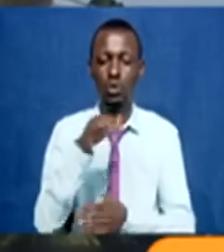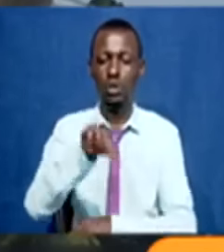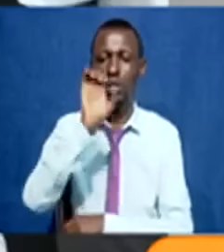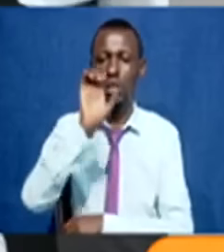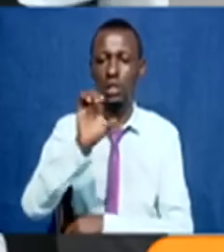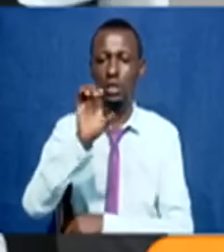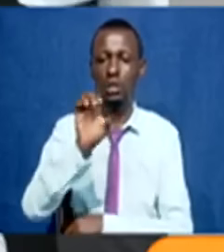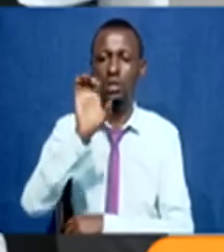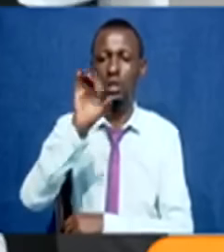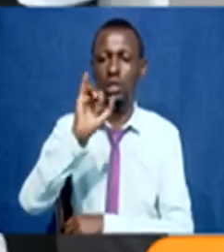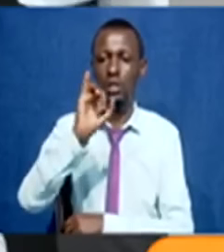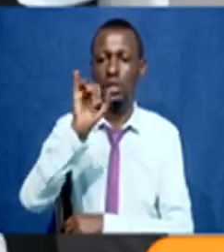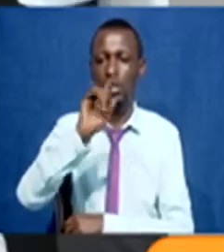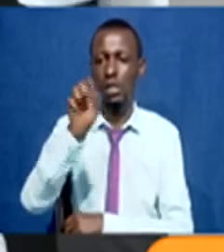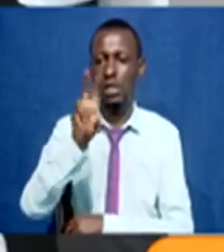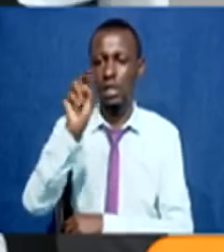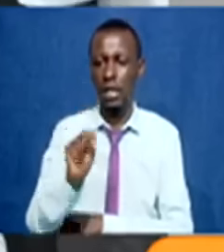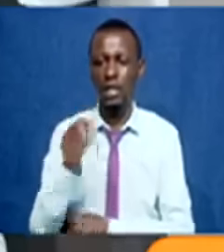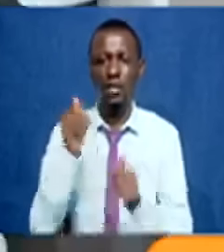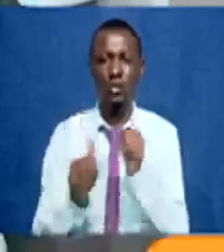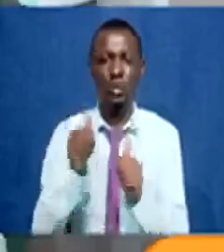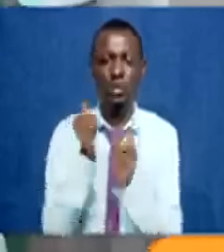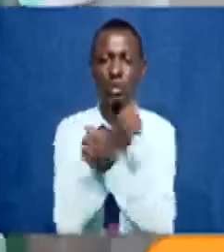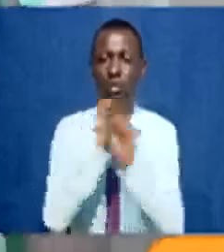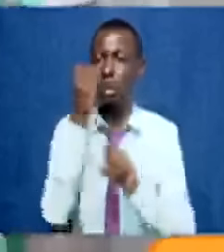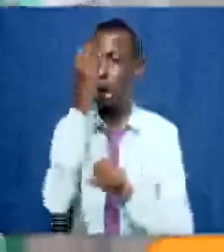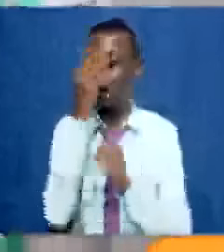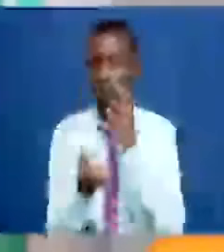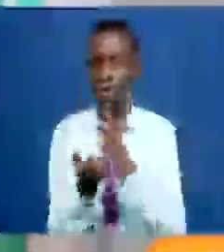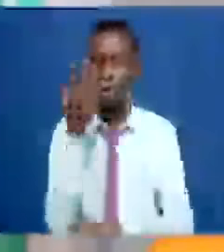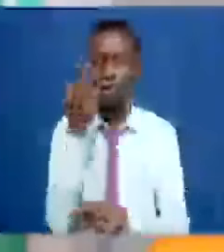portal that was revamped and launched by President William Ruto in